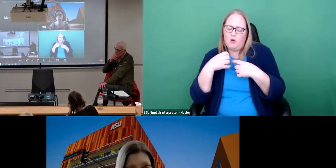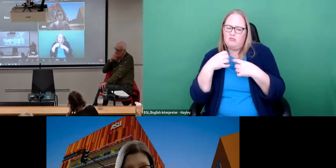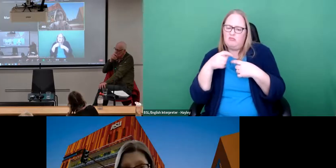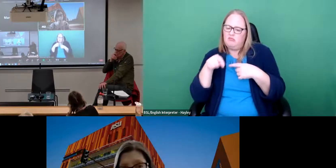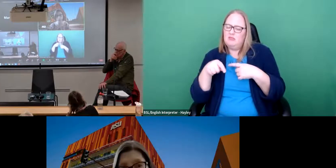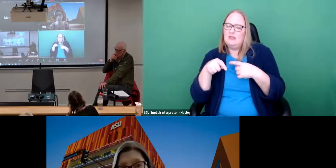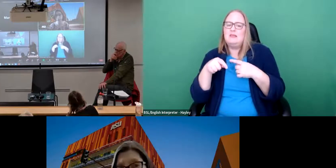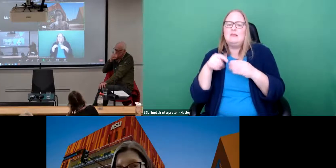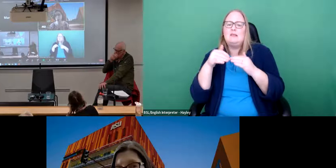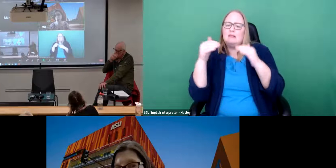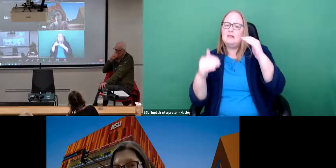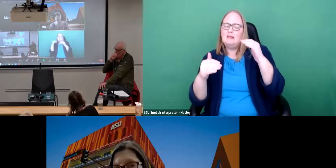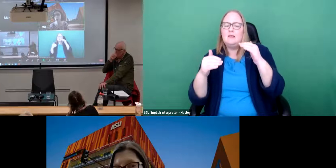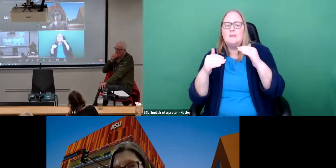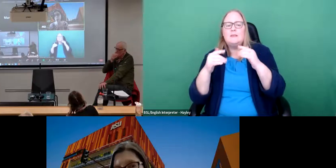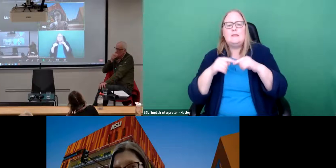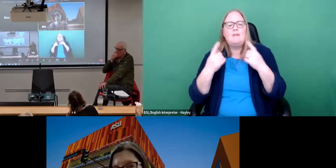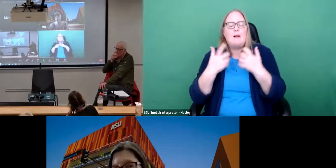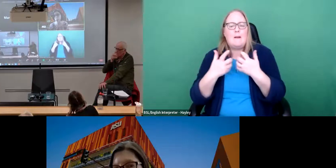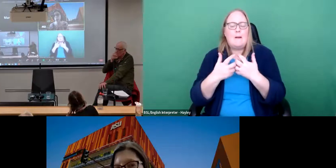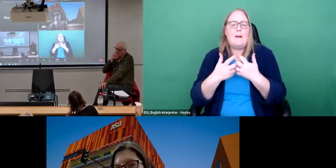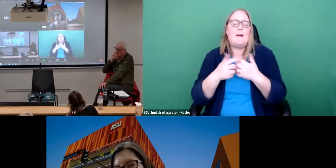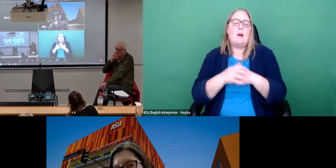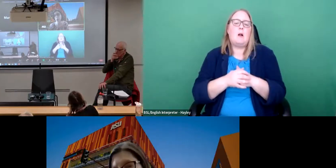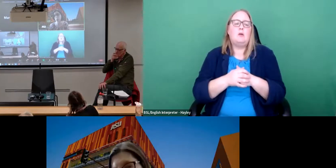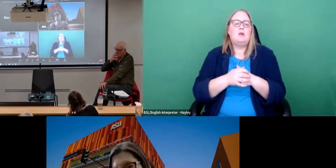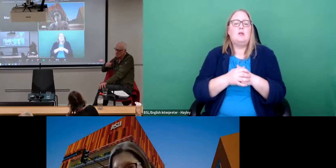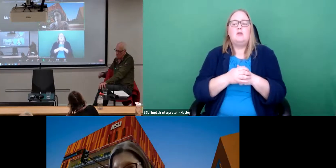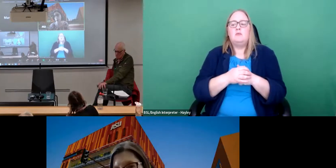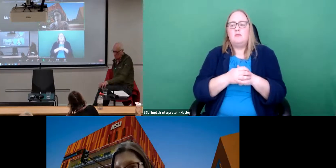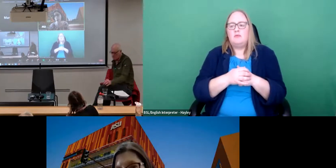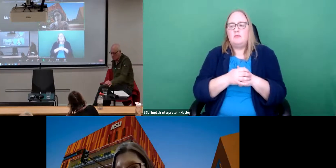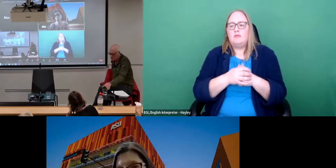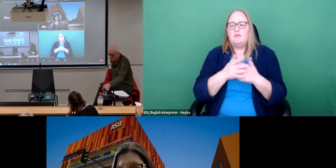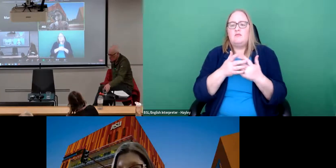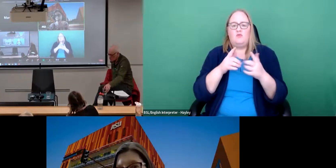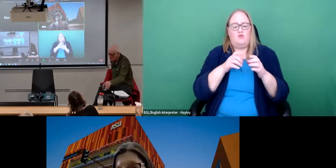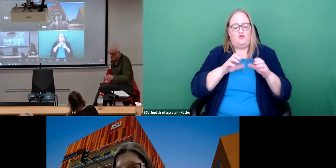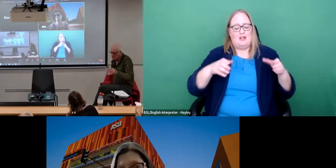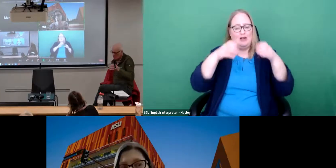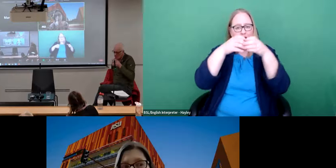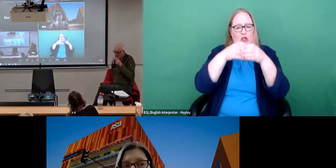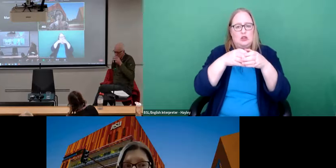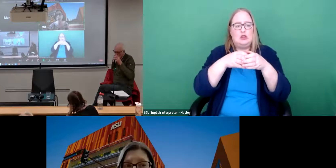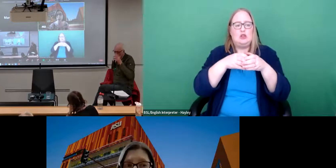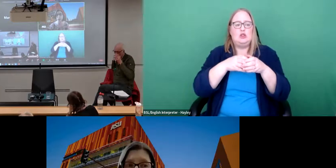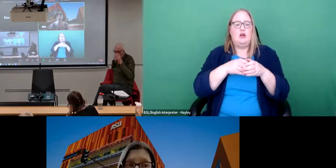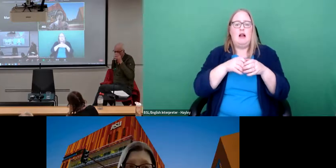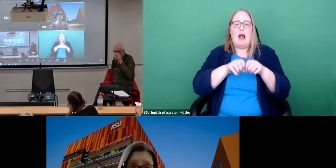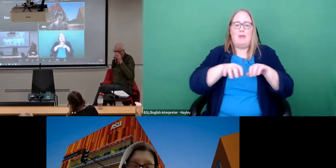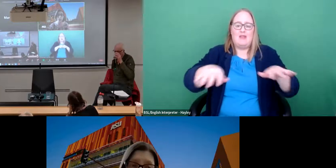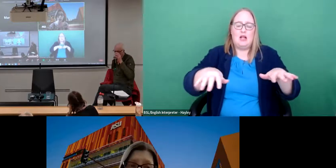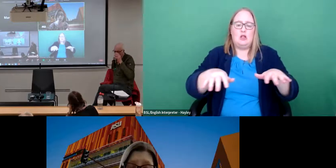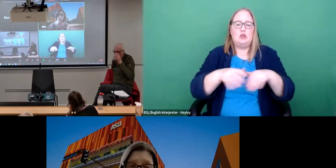in amplification, stratification, normalization, or leapfrogging. And Ellen impressively examines